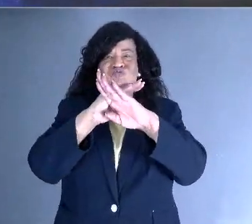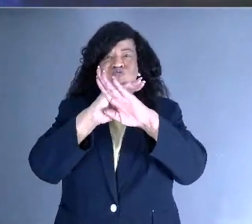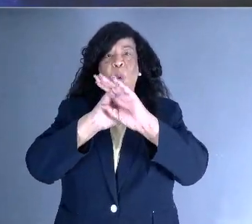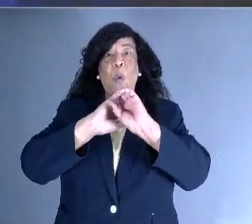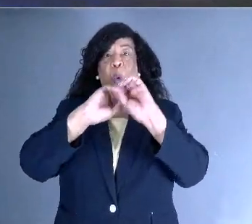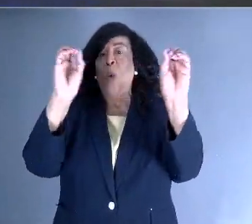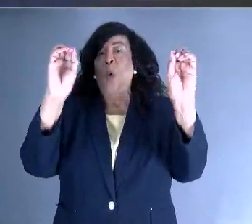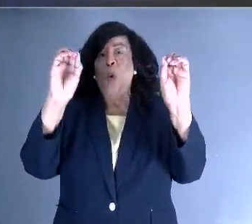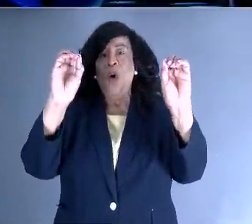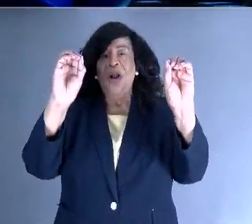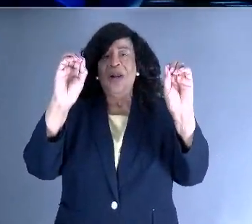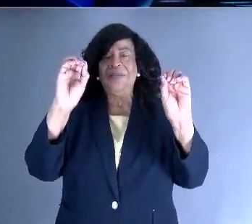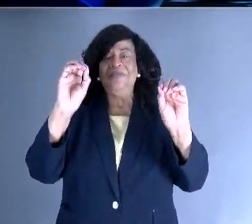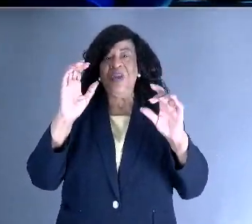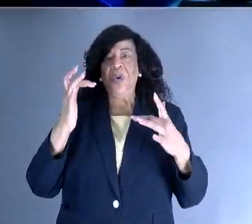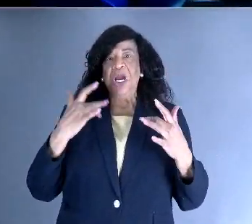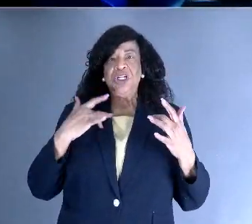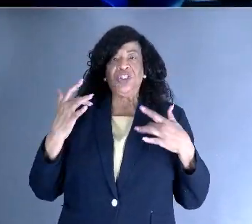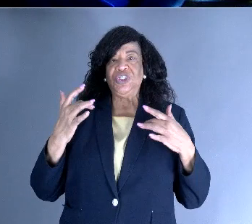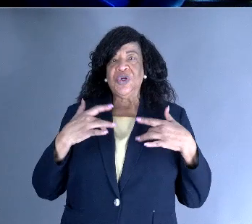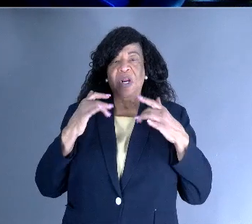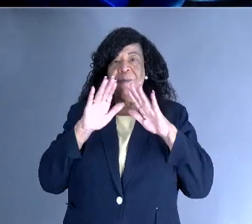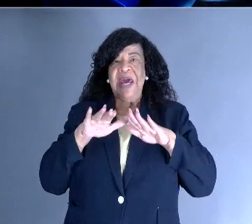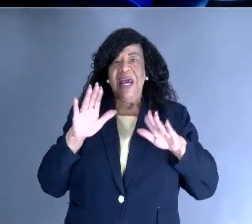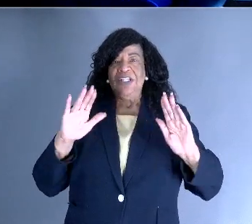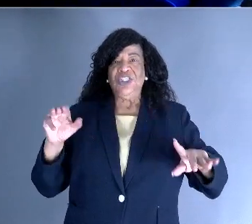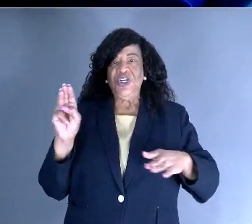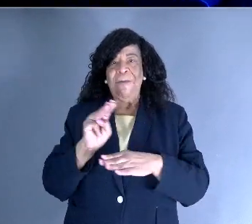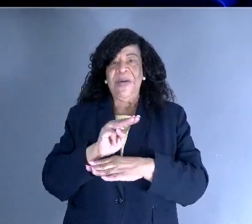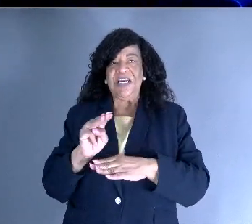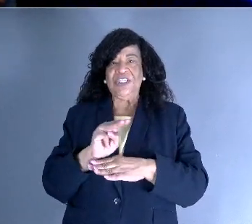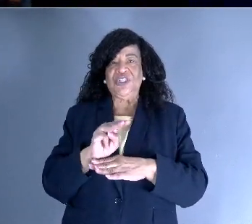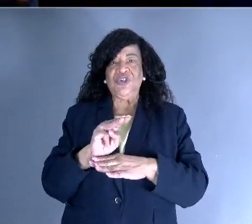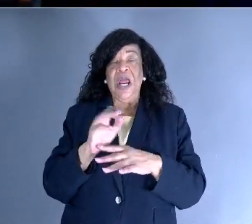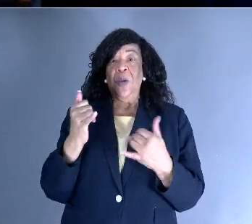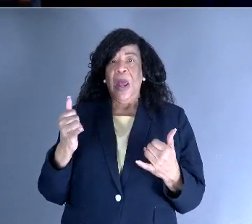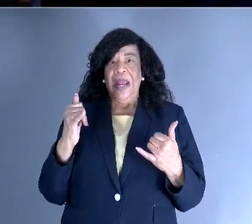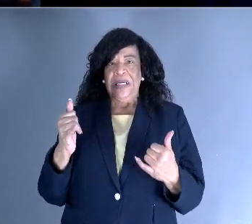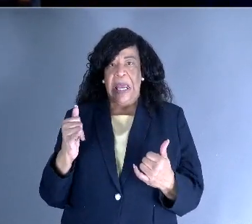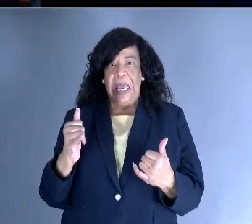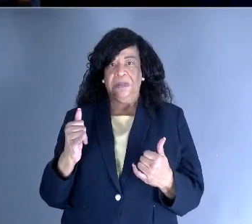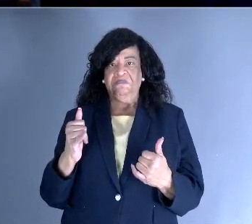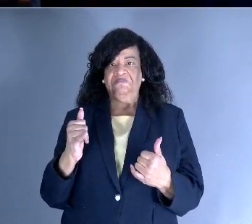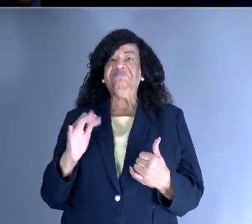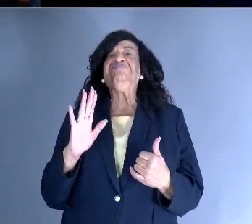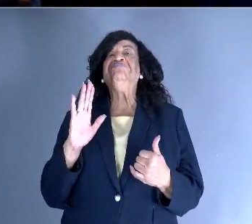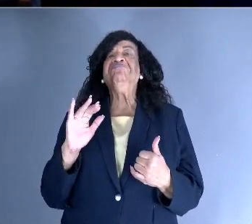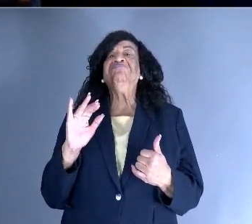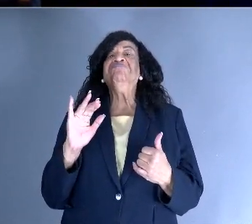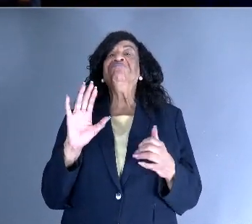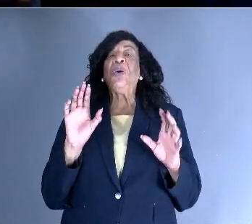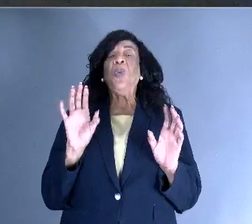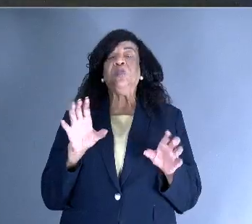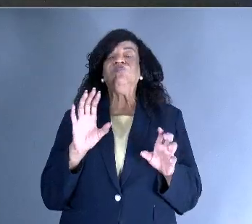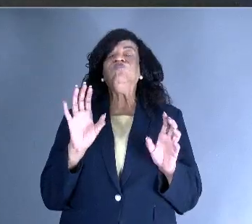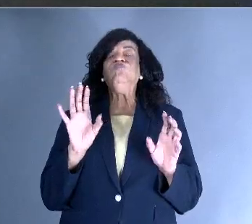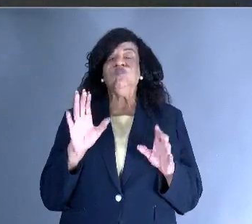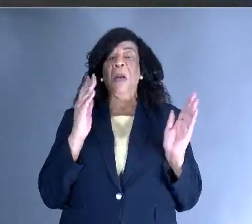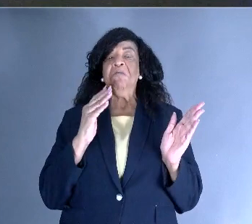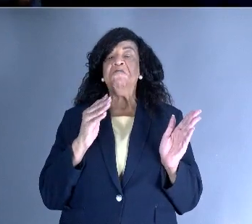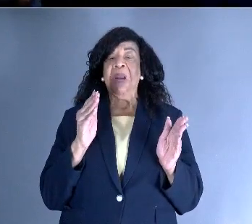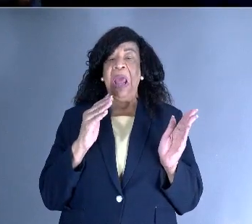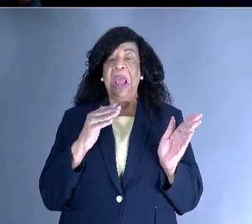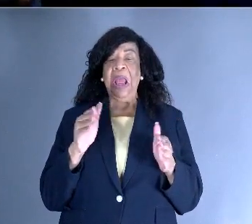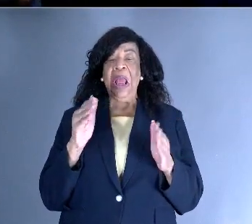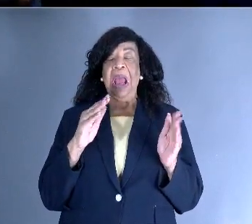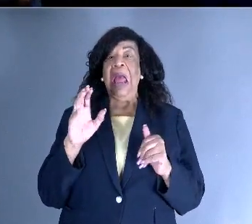are concerned about our children's ministry we are planting not just one rise house but we are concerned about other